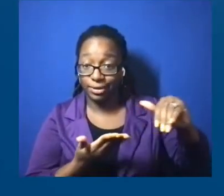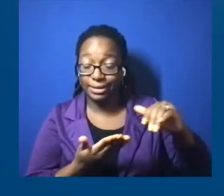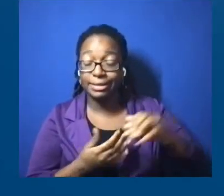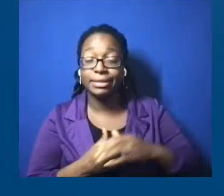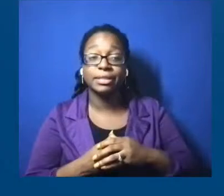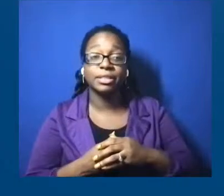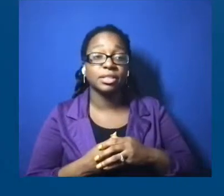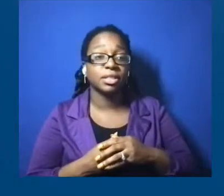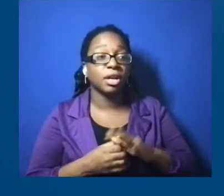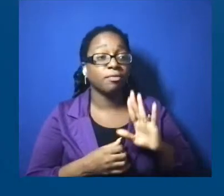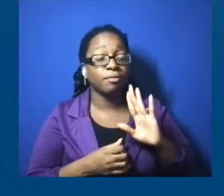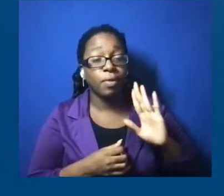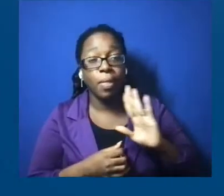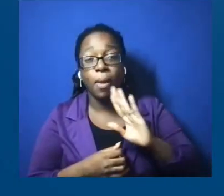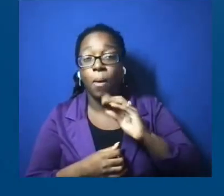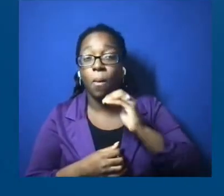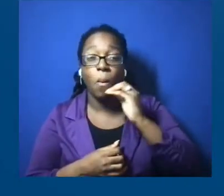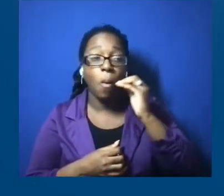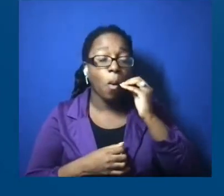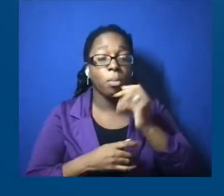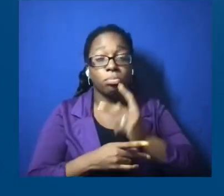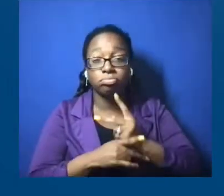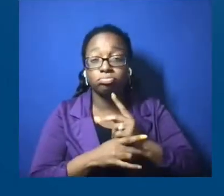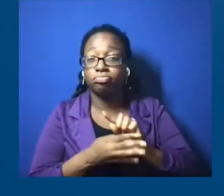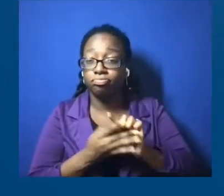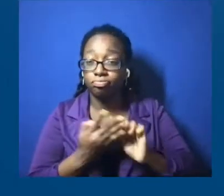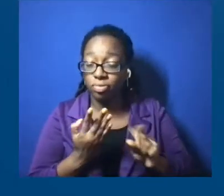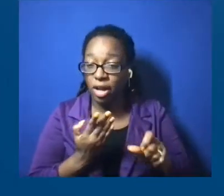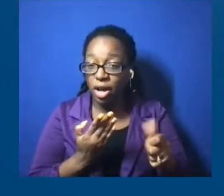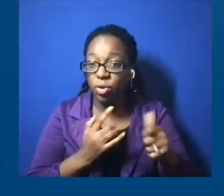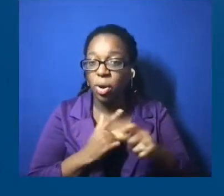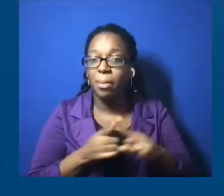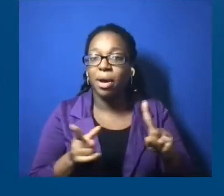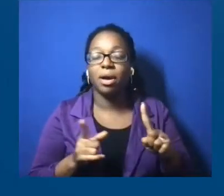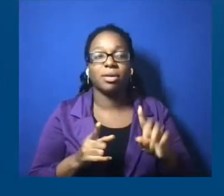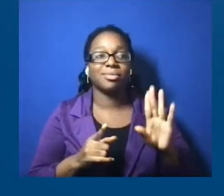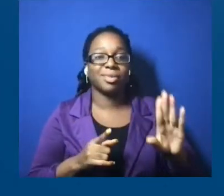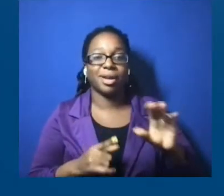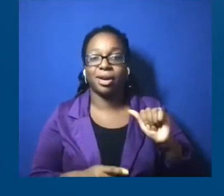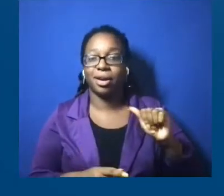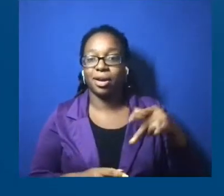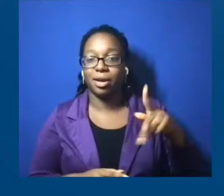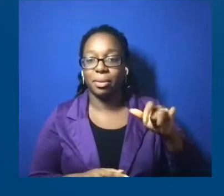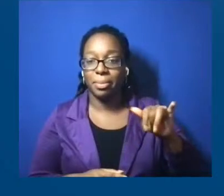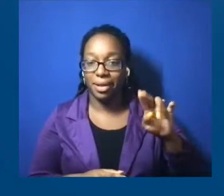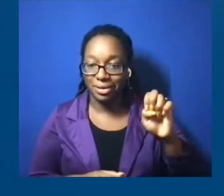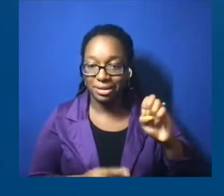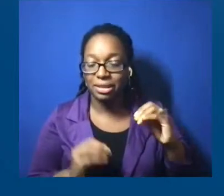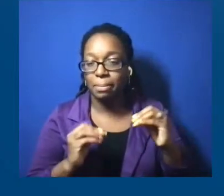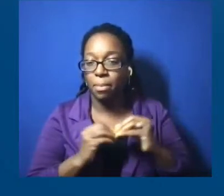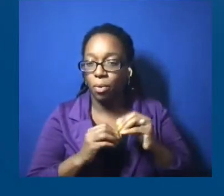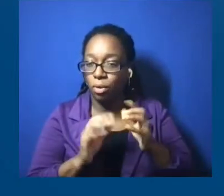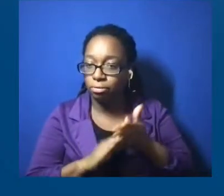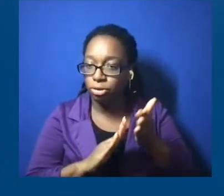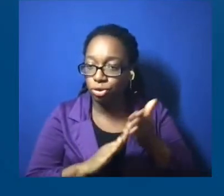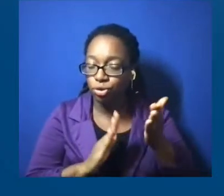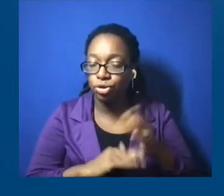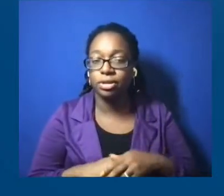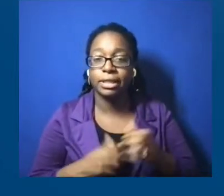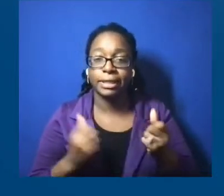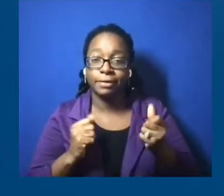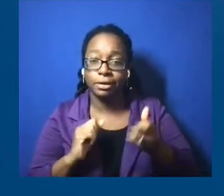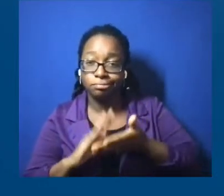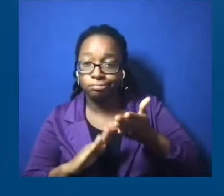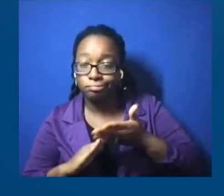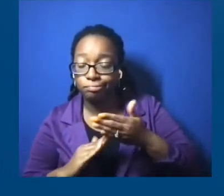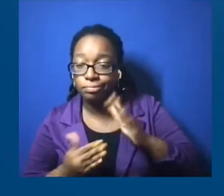whole range of other things. But more efficient appliances, more efficient vehicles, working with utility companies to produce more